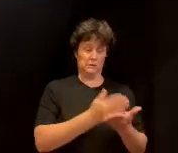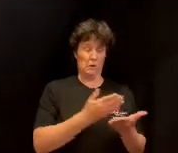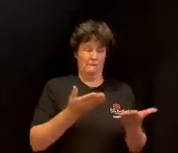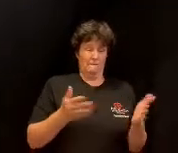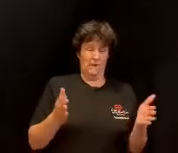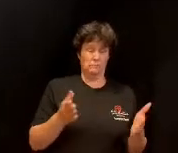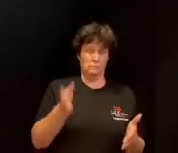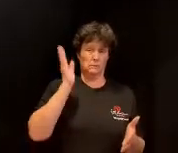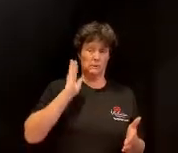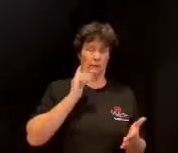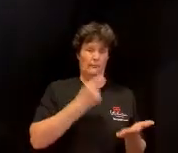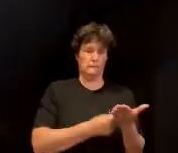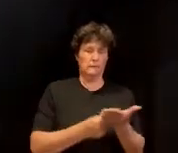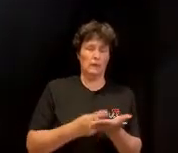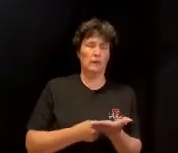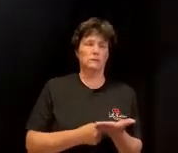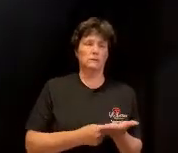are